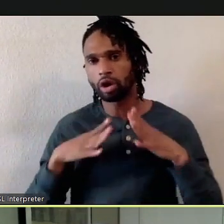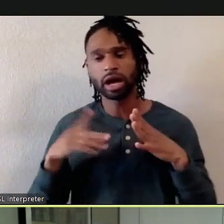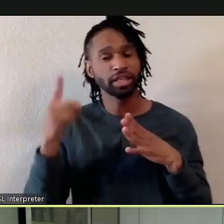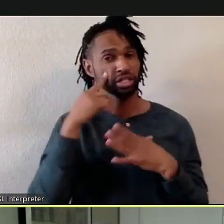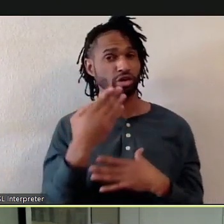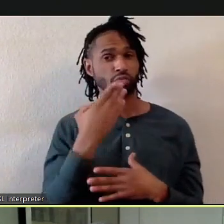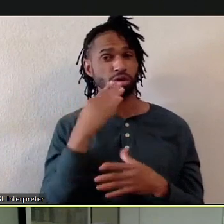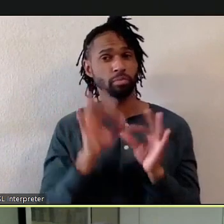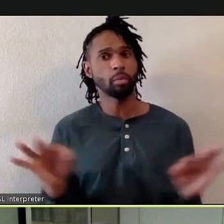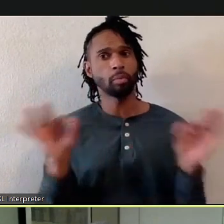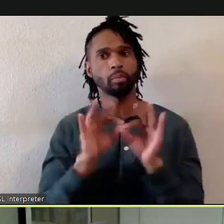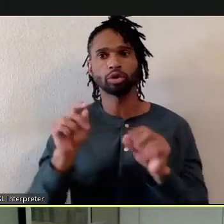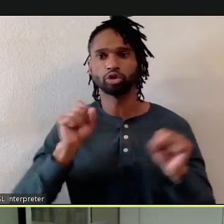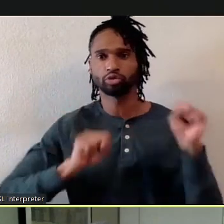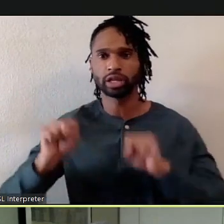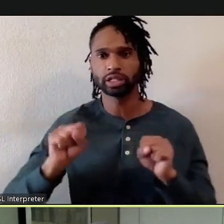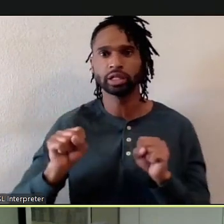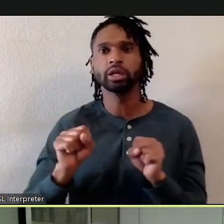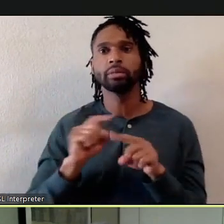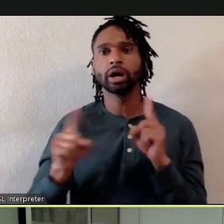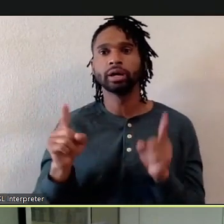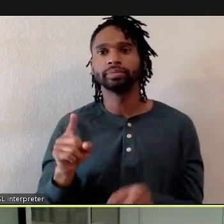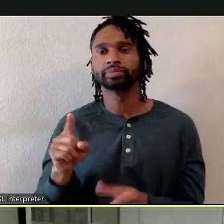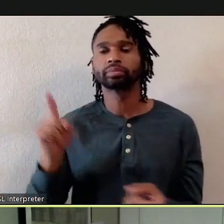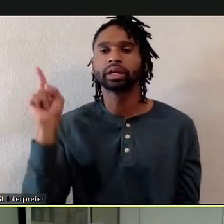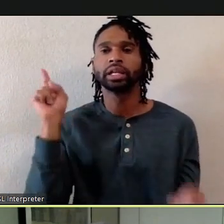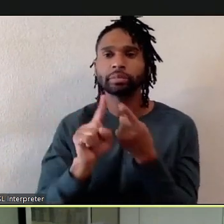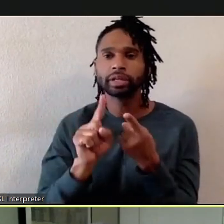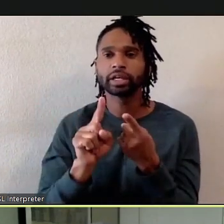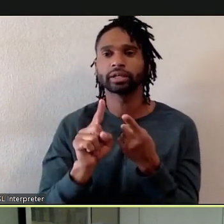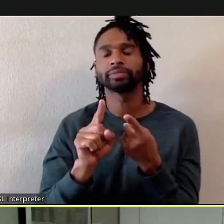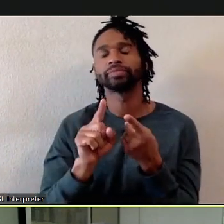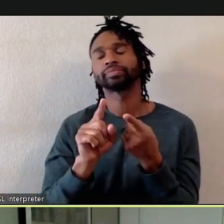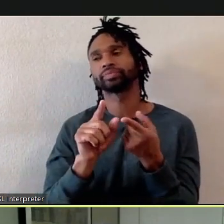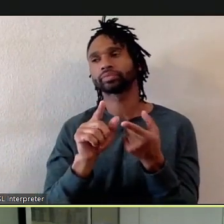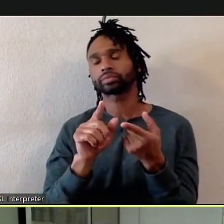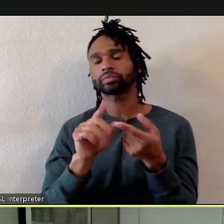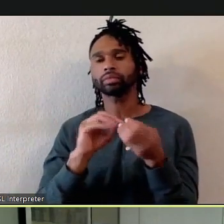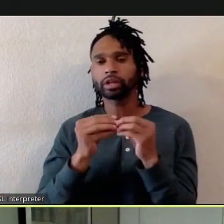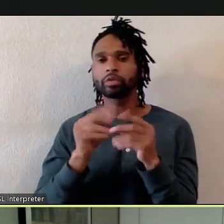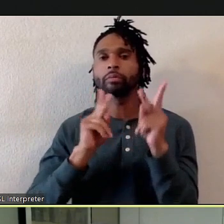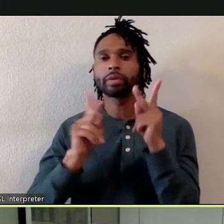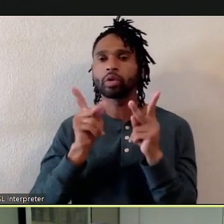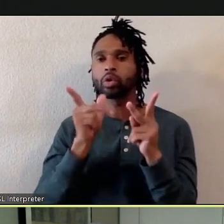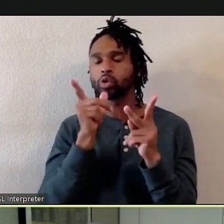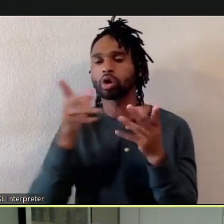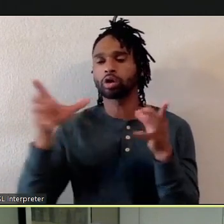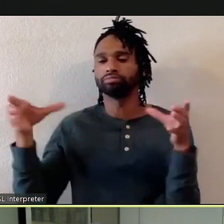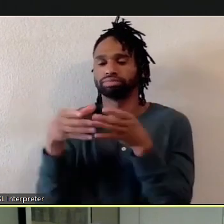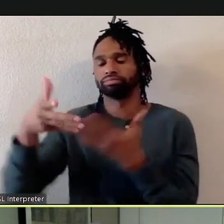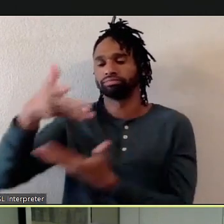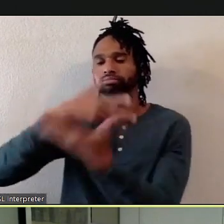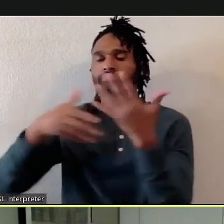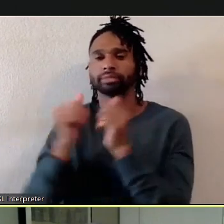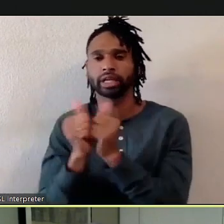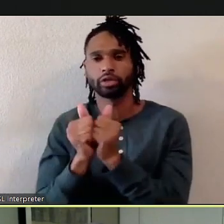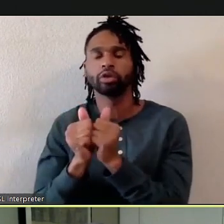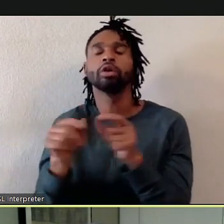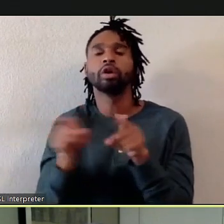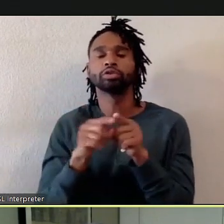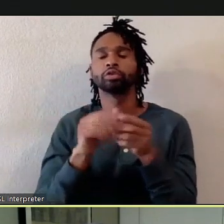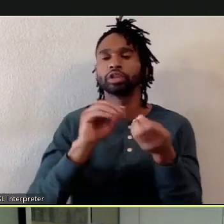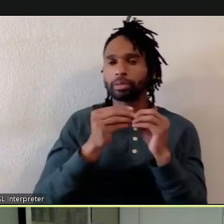over the next couple of months, is limiting the number of individuals that are gathering together and the number of households that are mixing